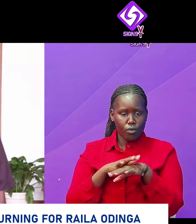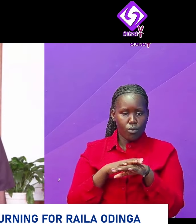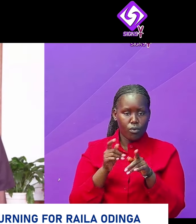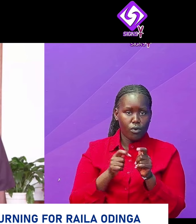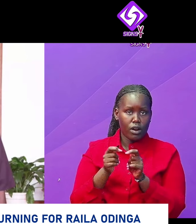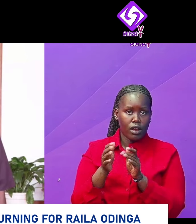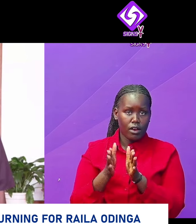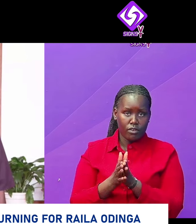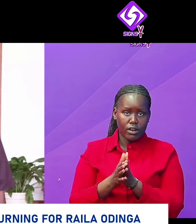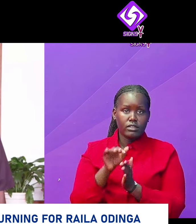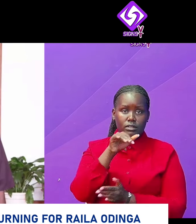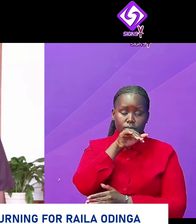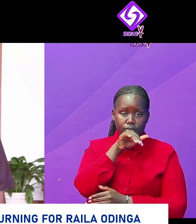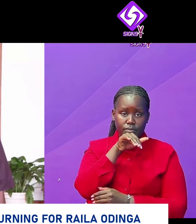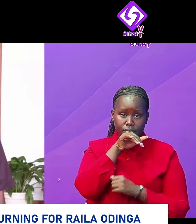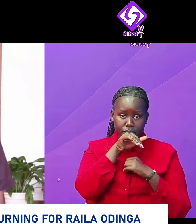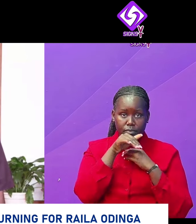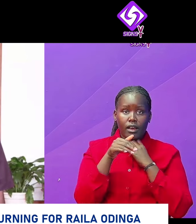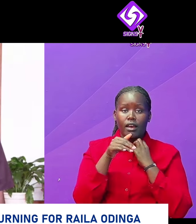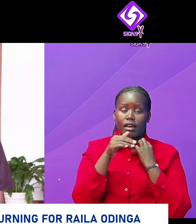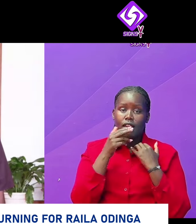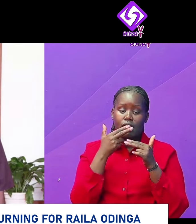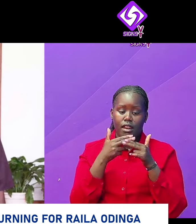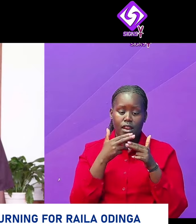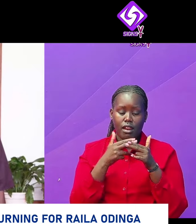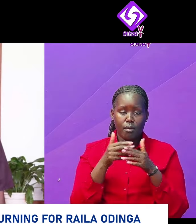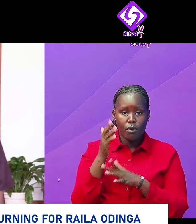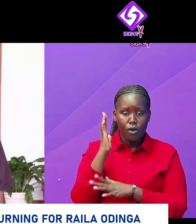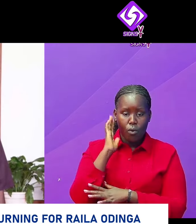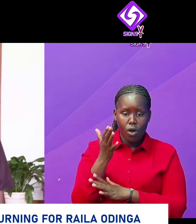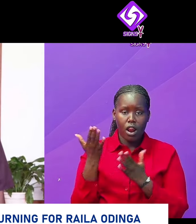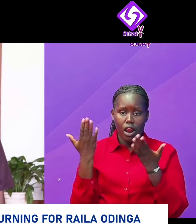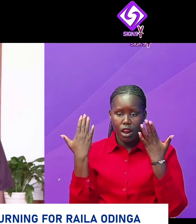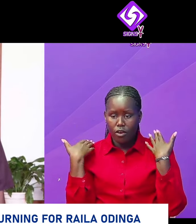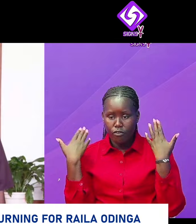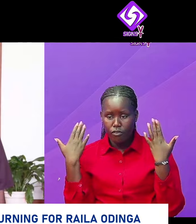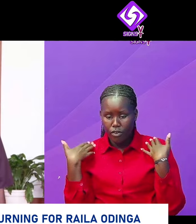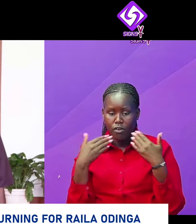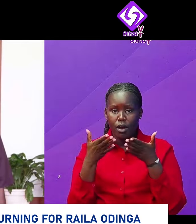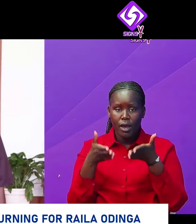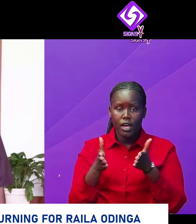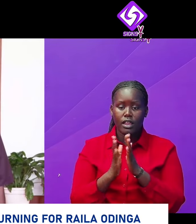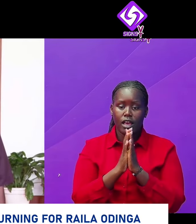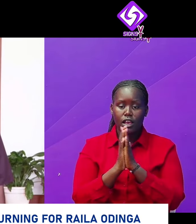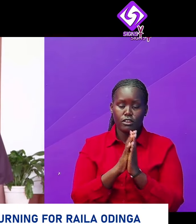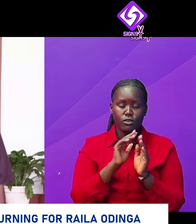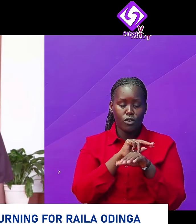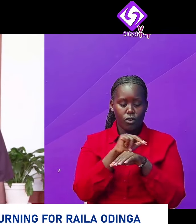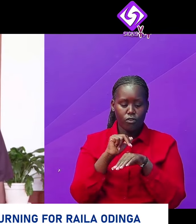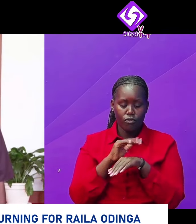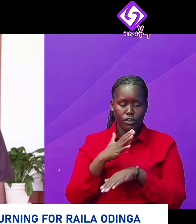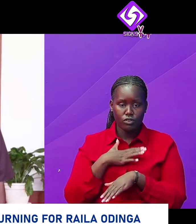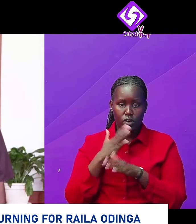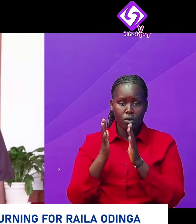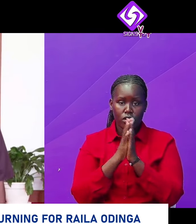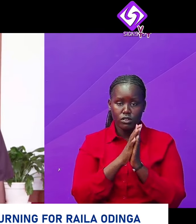Raila Amolo Odinga's name will forever be etched in the story of our republic, a story of